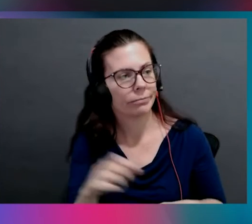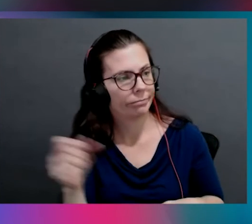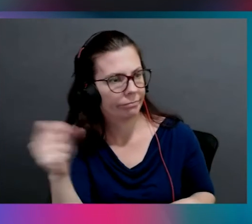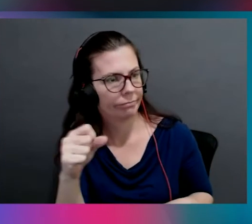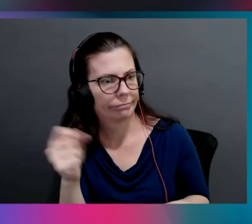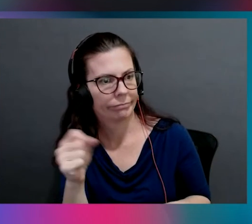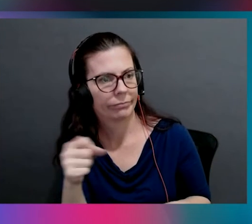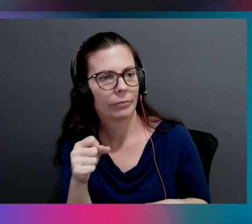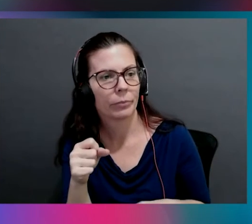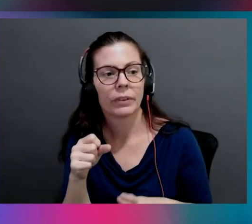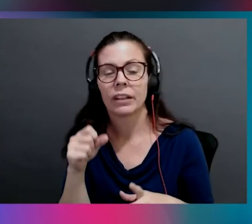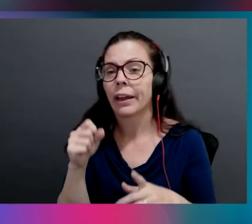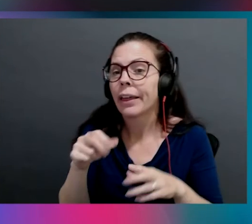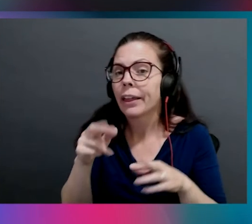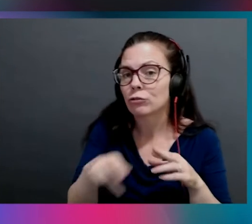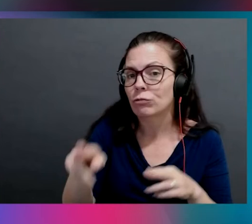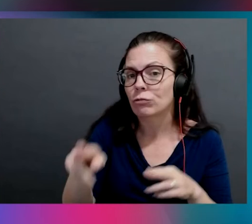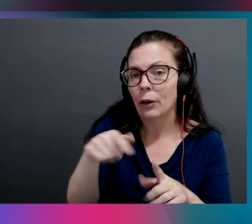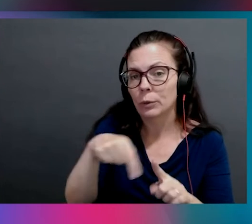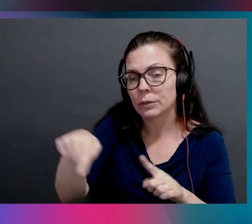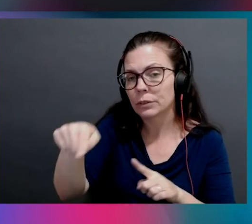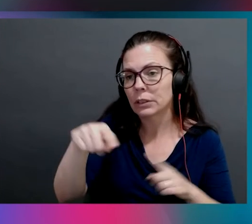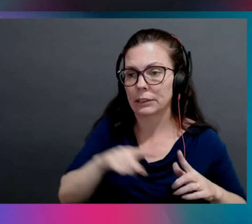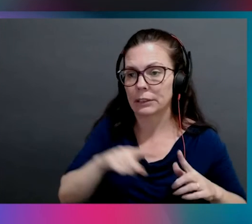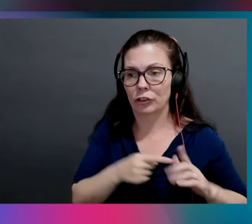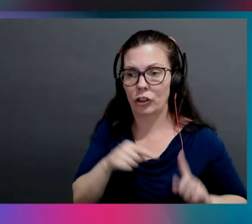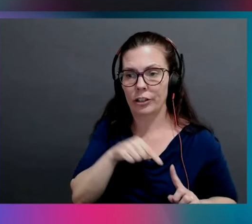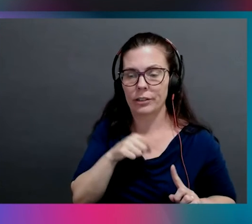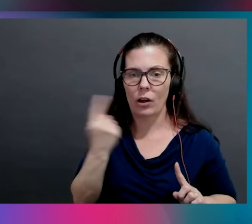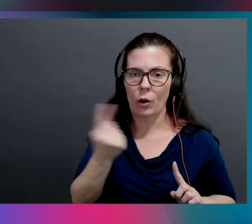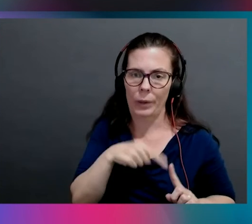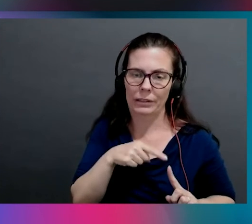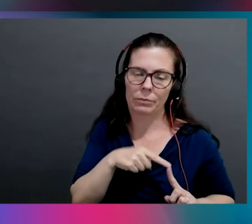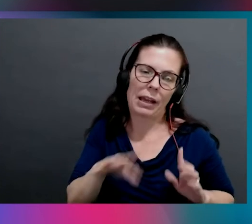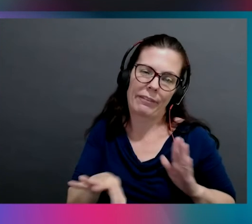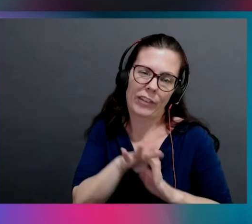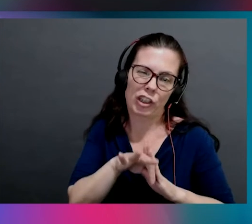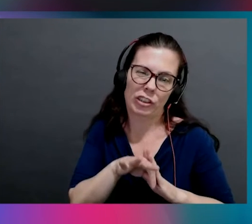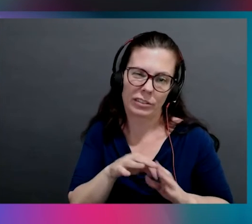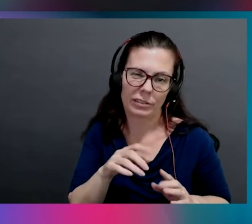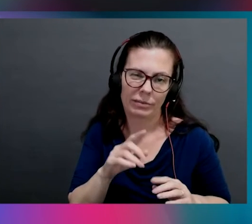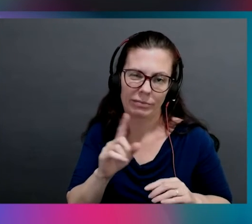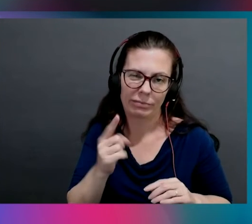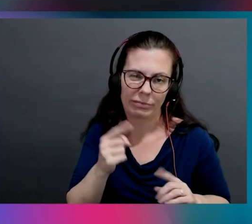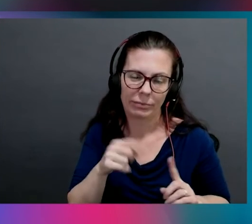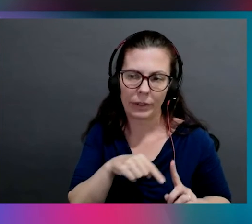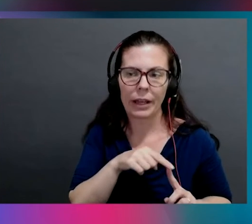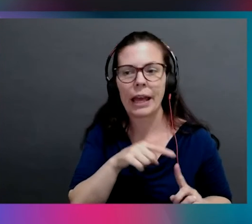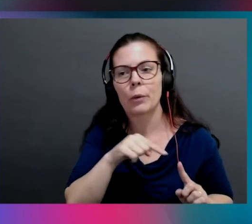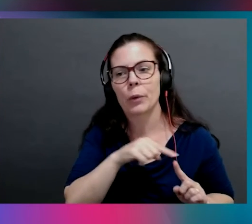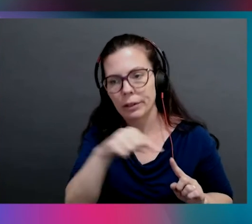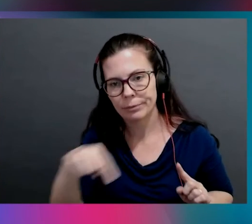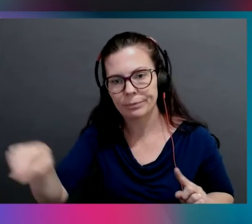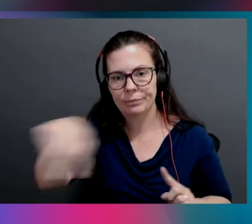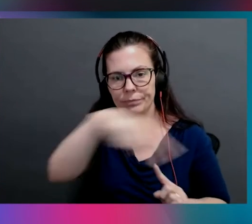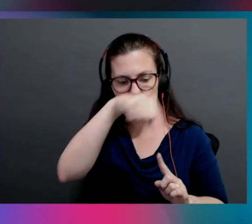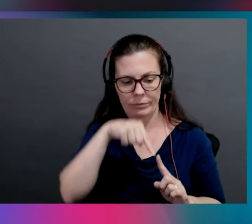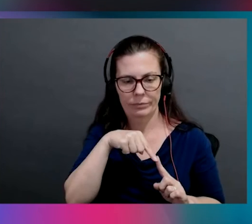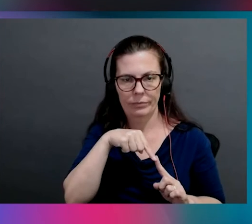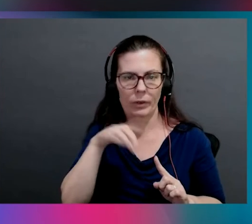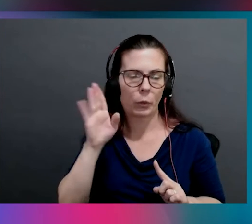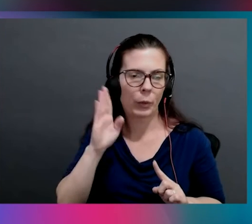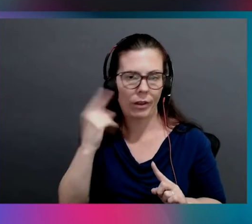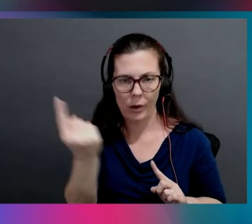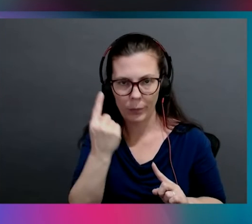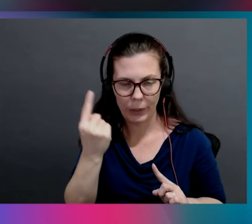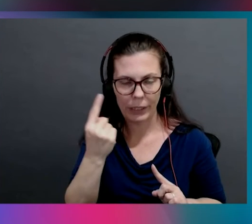And the route is always starting at this point because that was the first selection, and being returned to that point as well. One of the things we're hoping to see